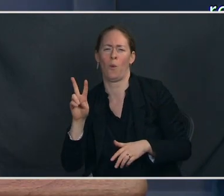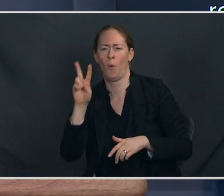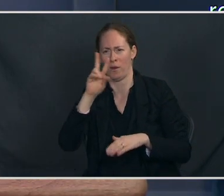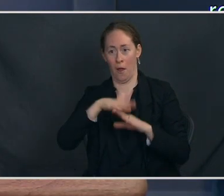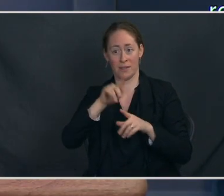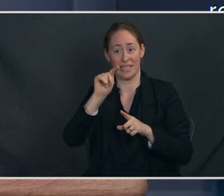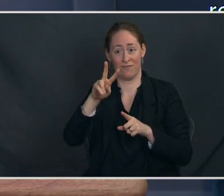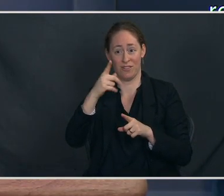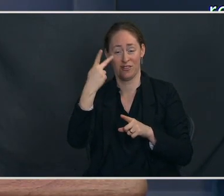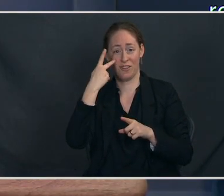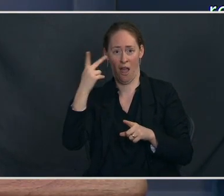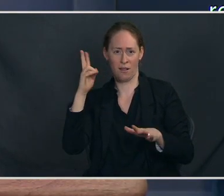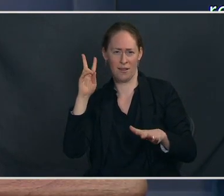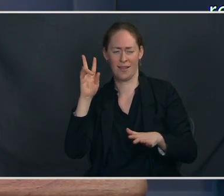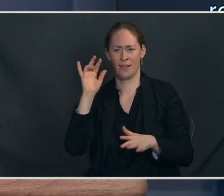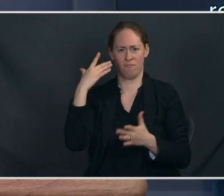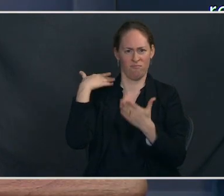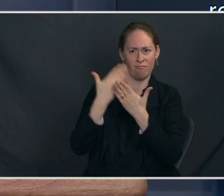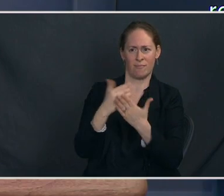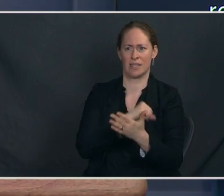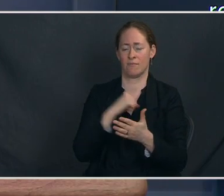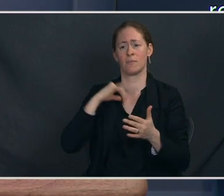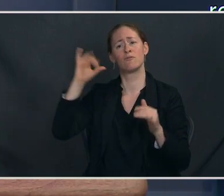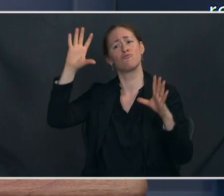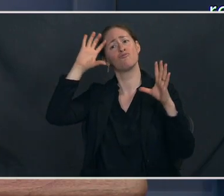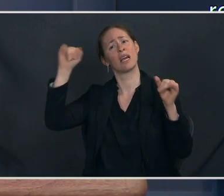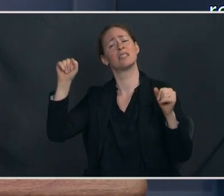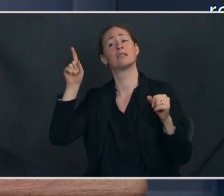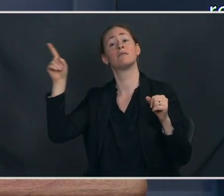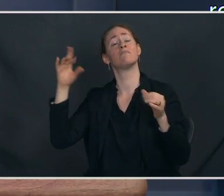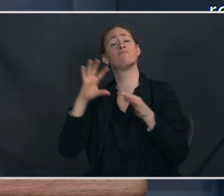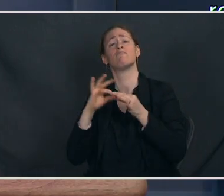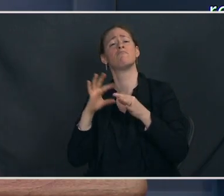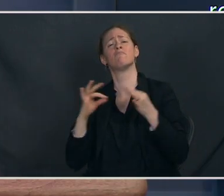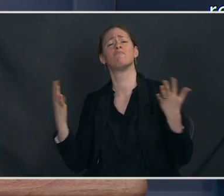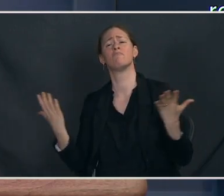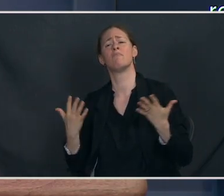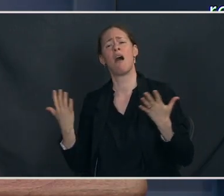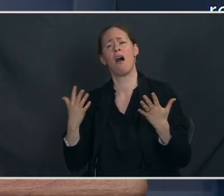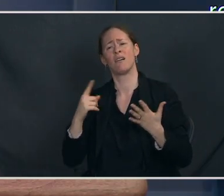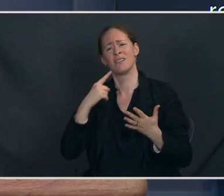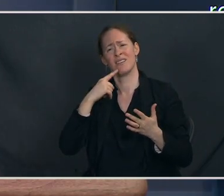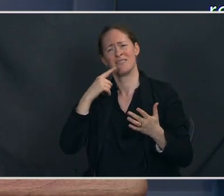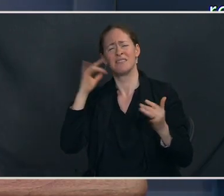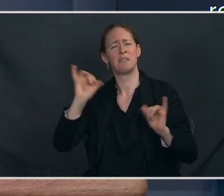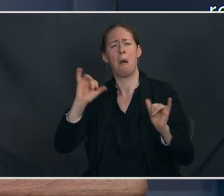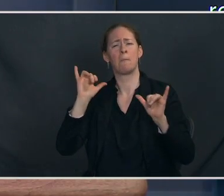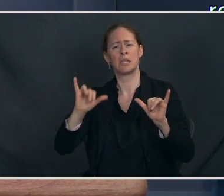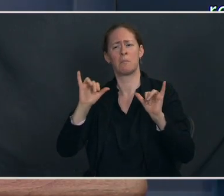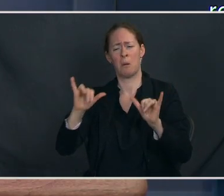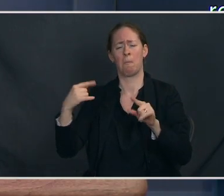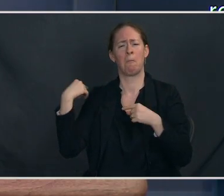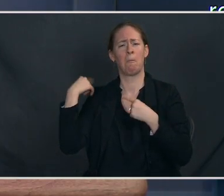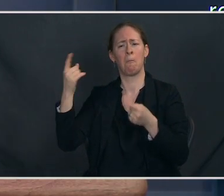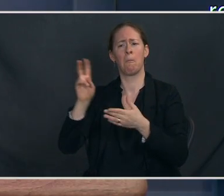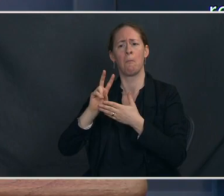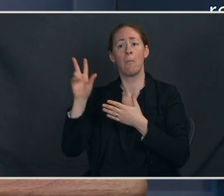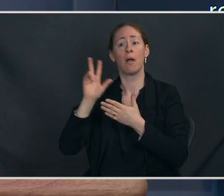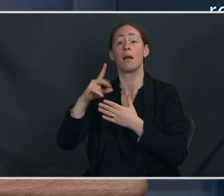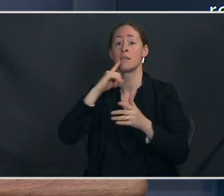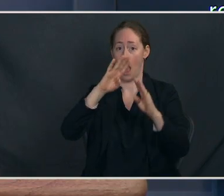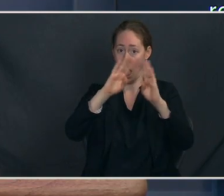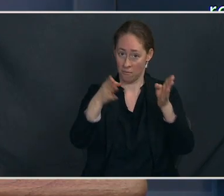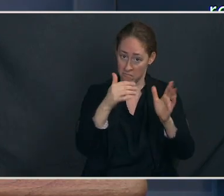The president was referencing a fact that he referenced in his statement of just a couple of weeks ago when the House passed the articles of